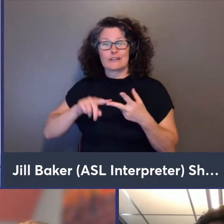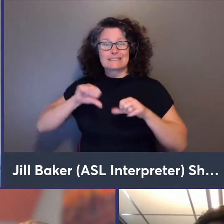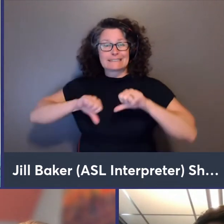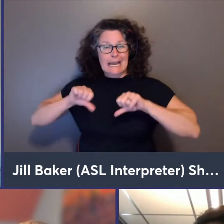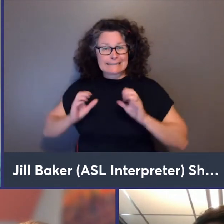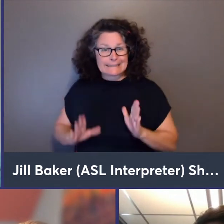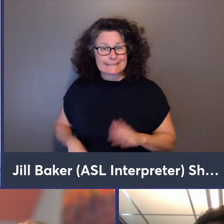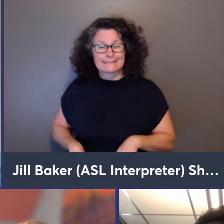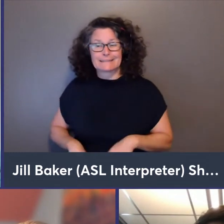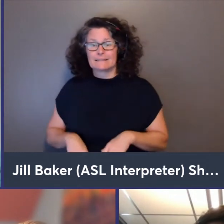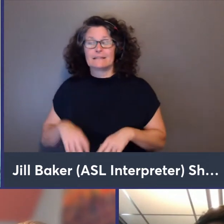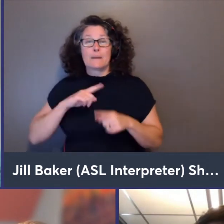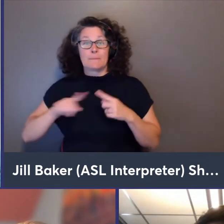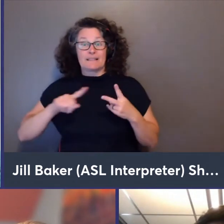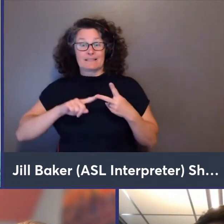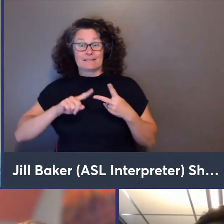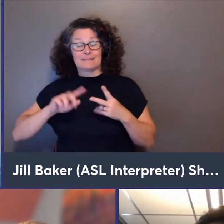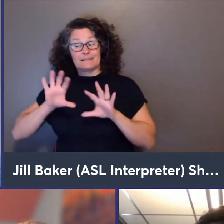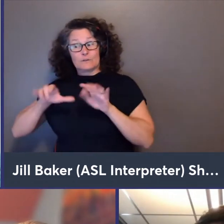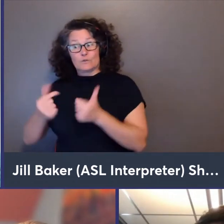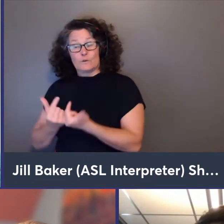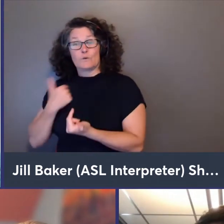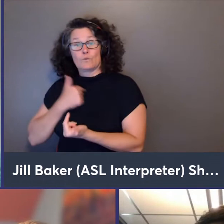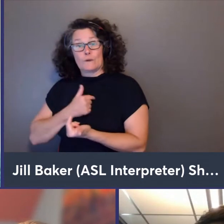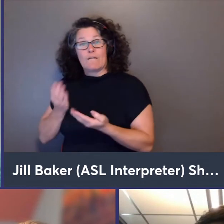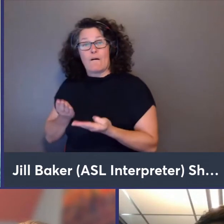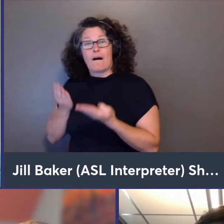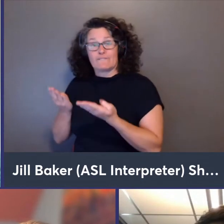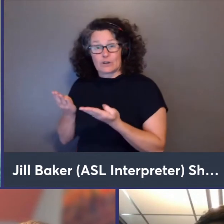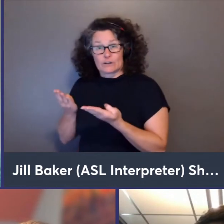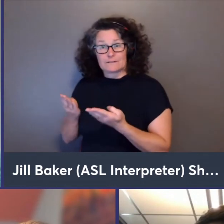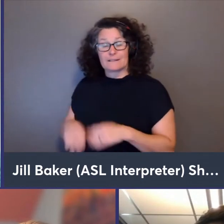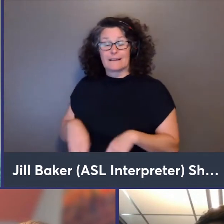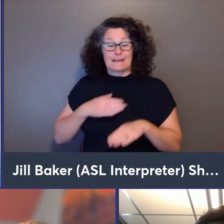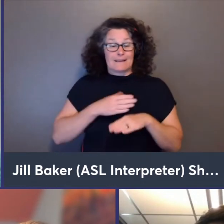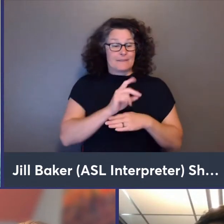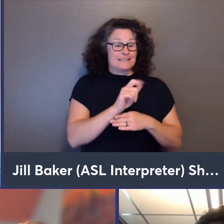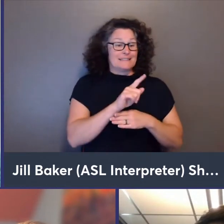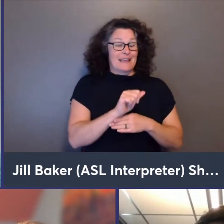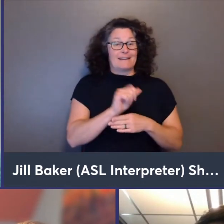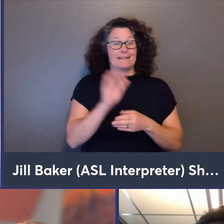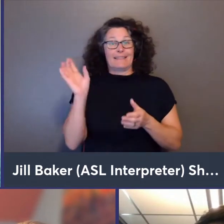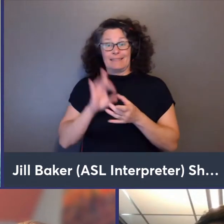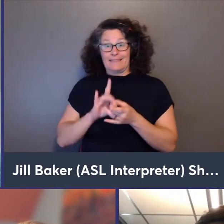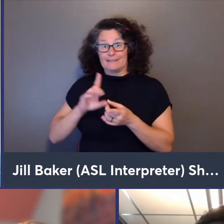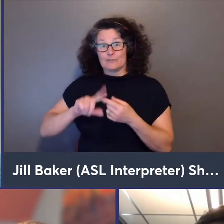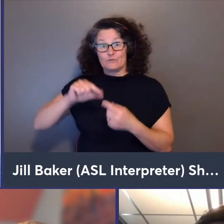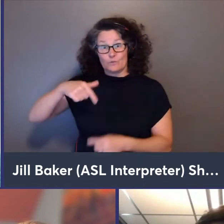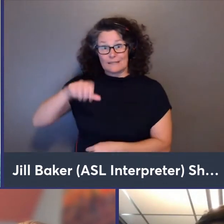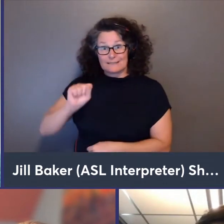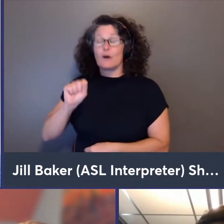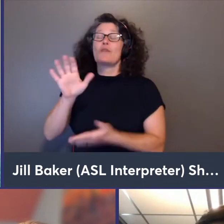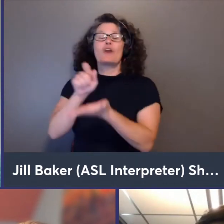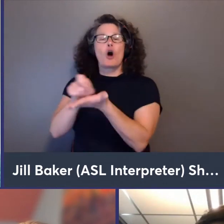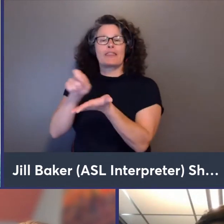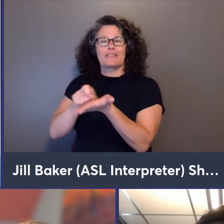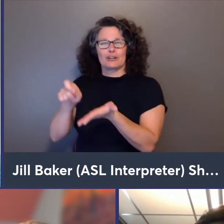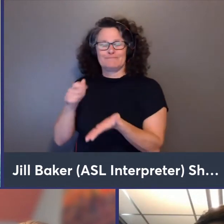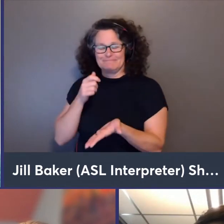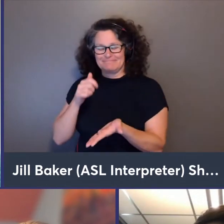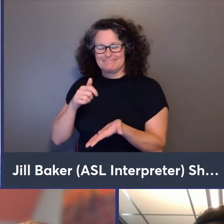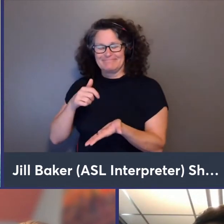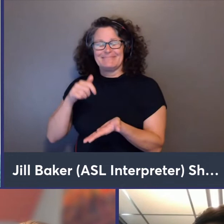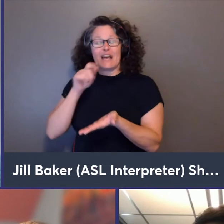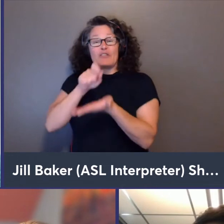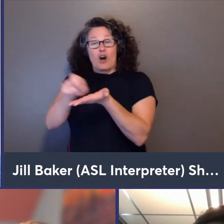second persona is our author. Basically, after the data is linked into QuickSight, the author is responsible for